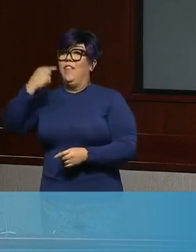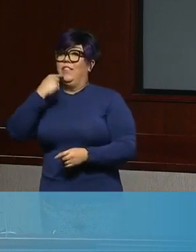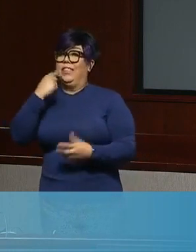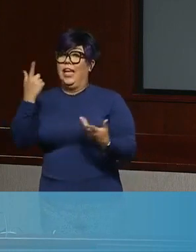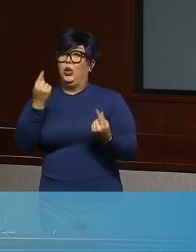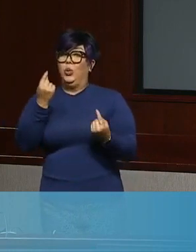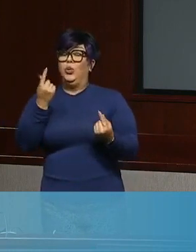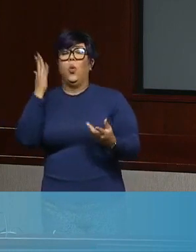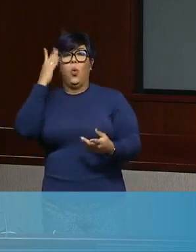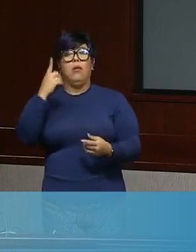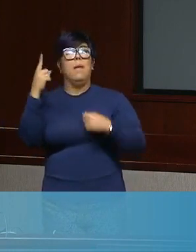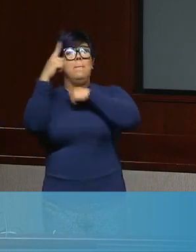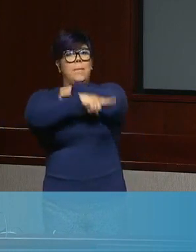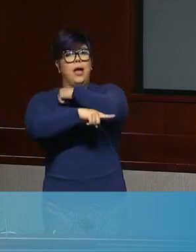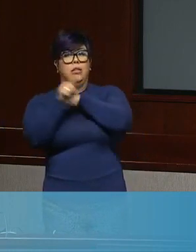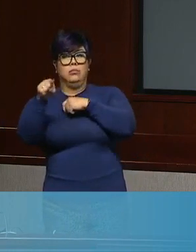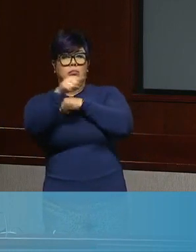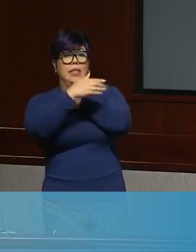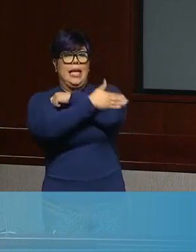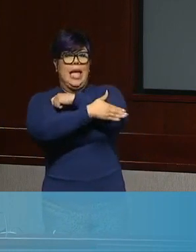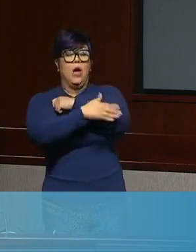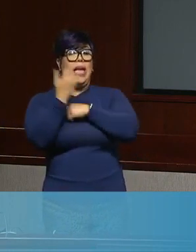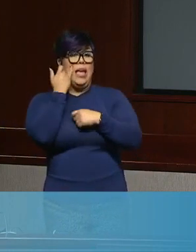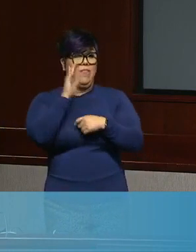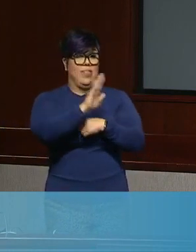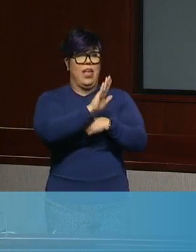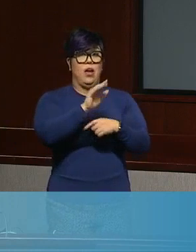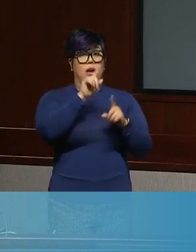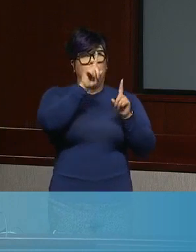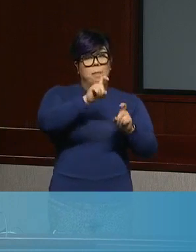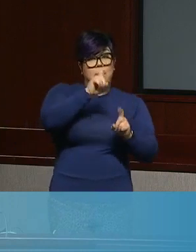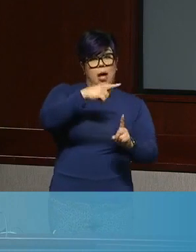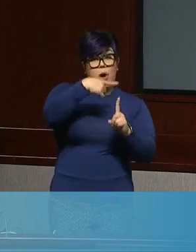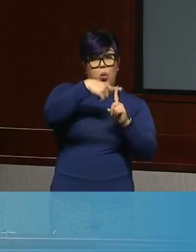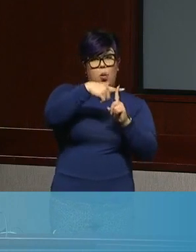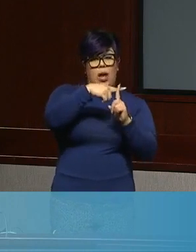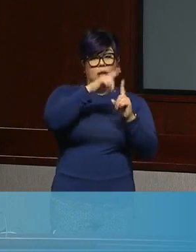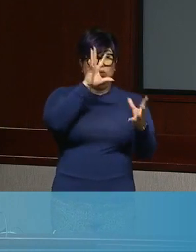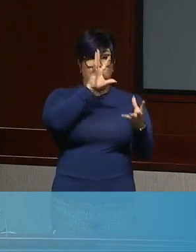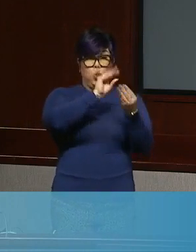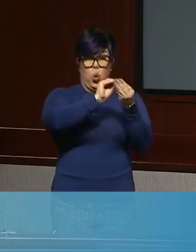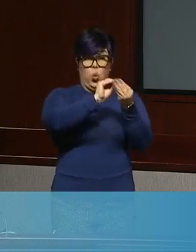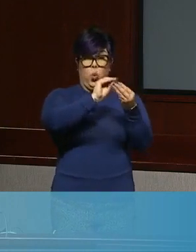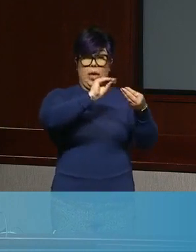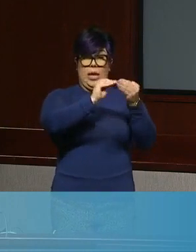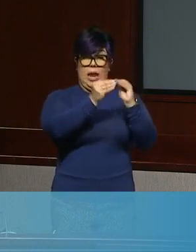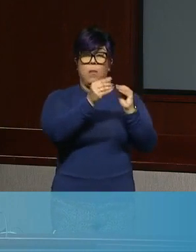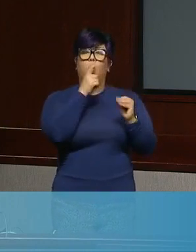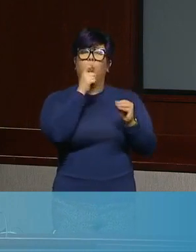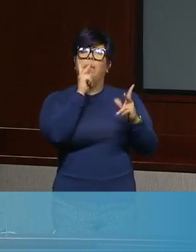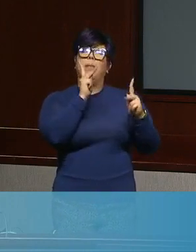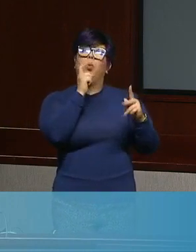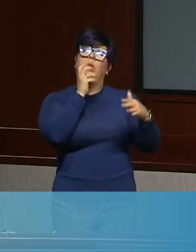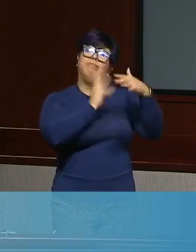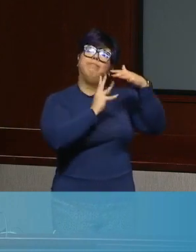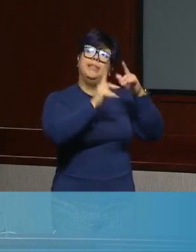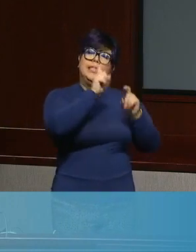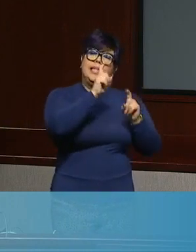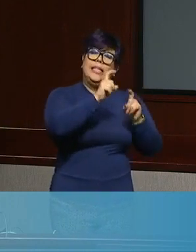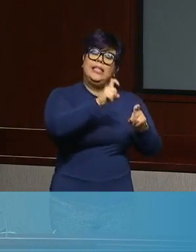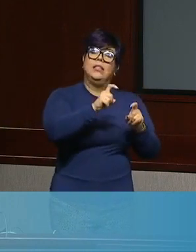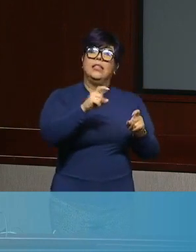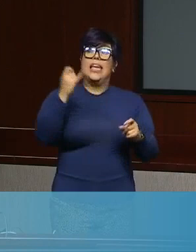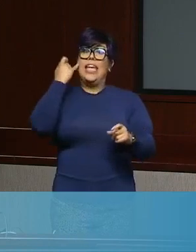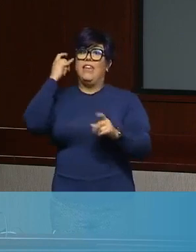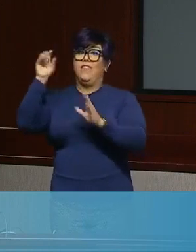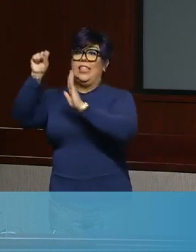Kern, whose overall testing rate, the total number of people going in for tests, fall below the state